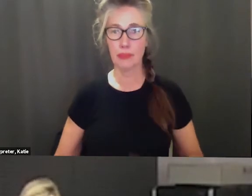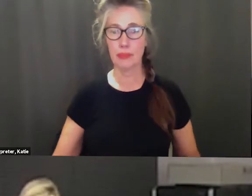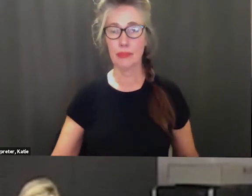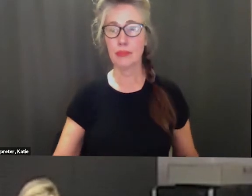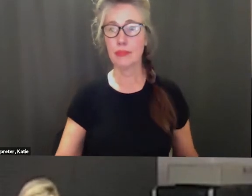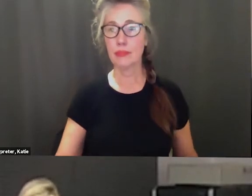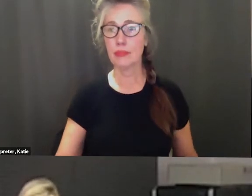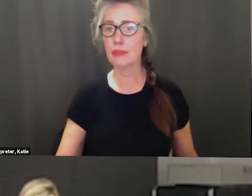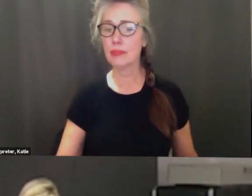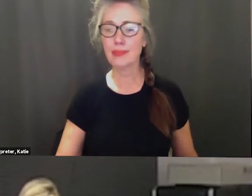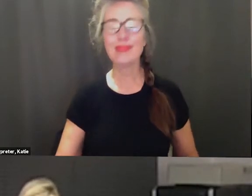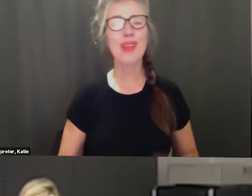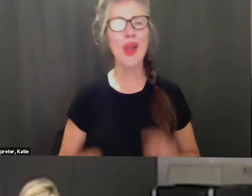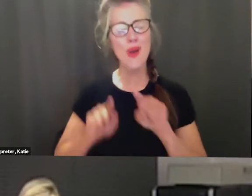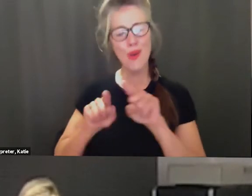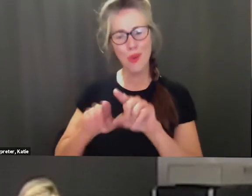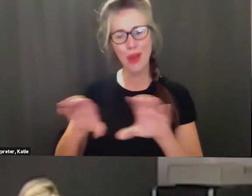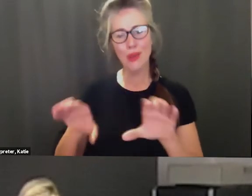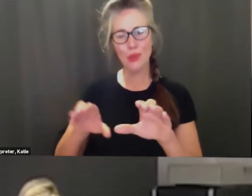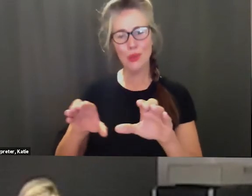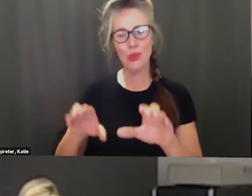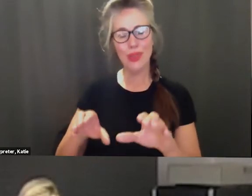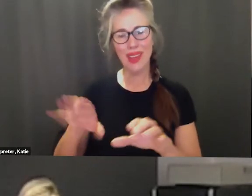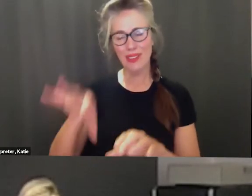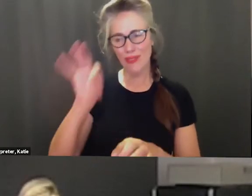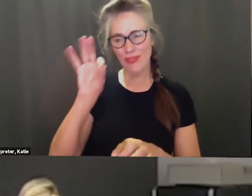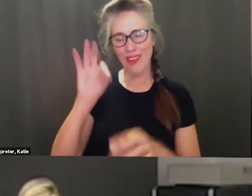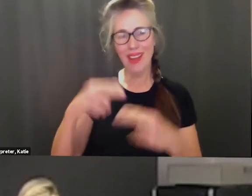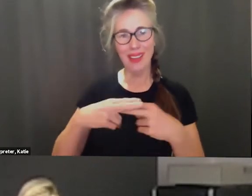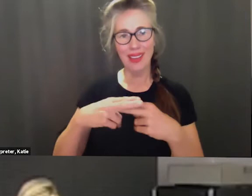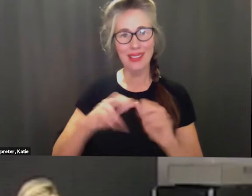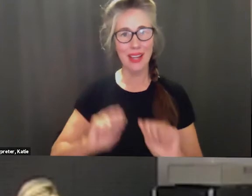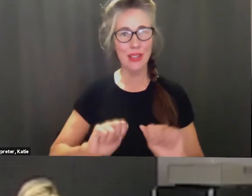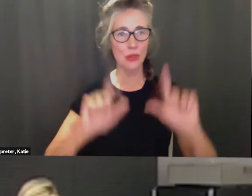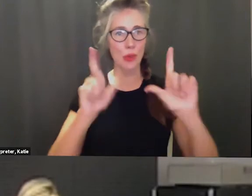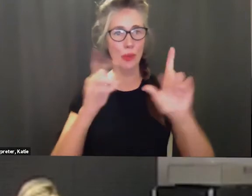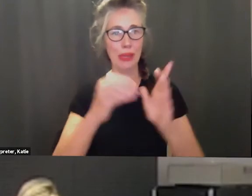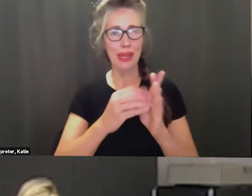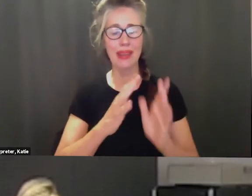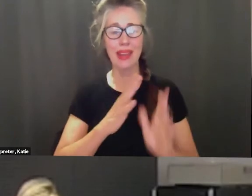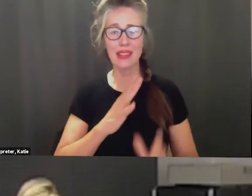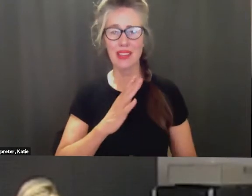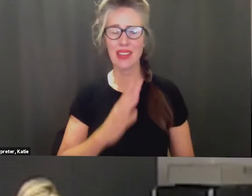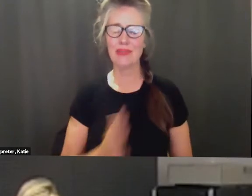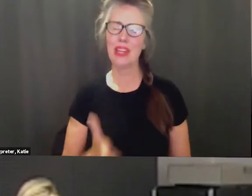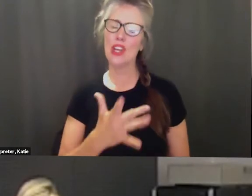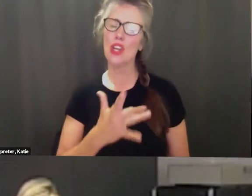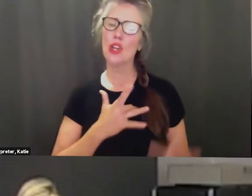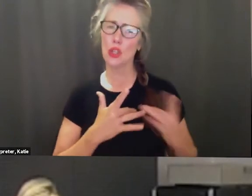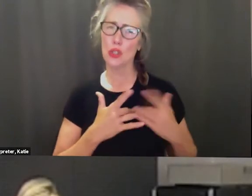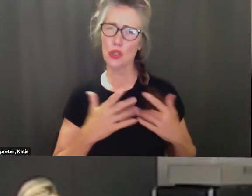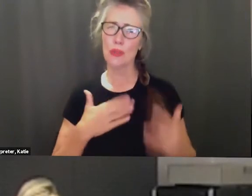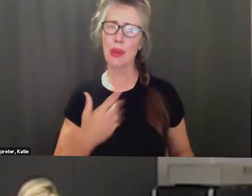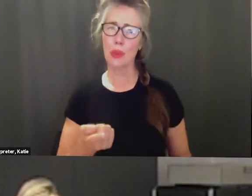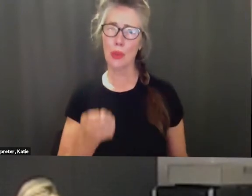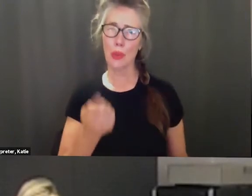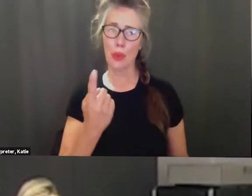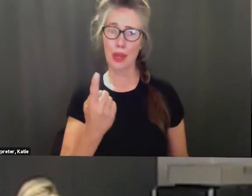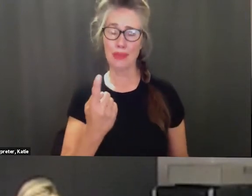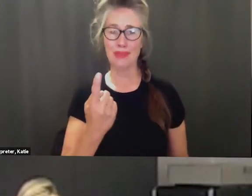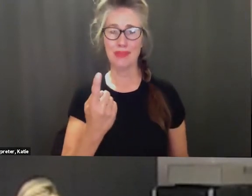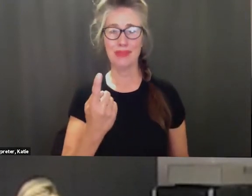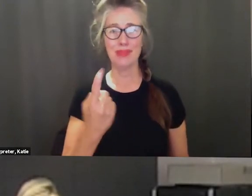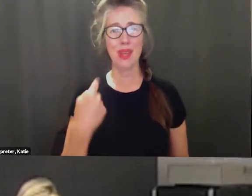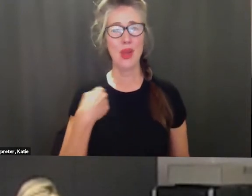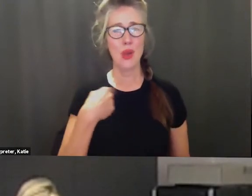Okay, well, while you do that, that's fine. Of course, one of my concerns is the fact that we are deficit